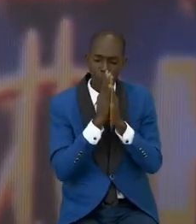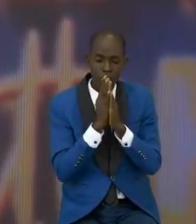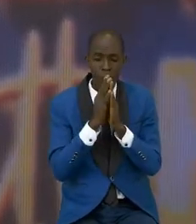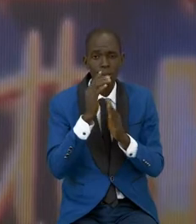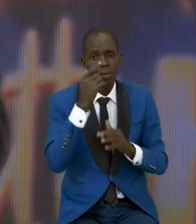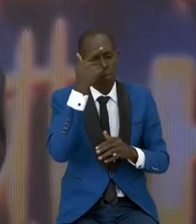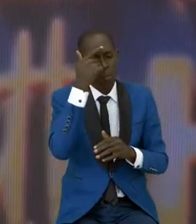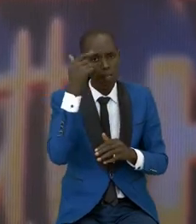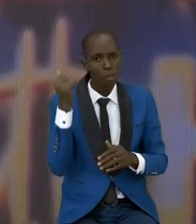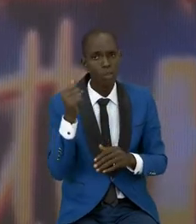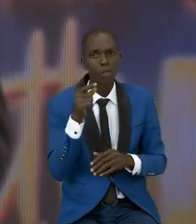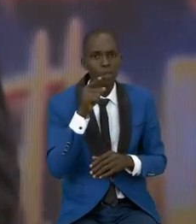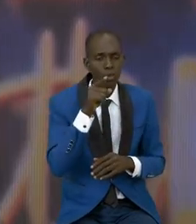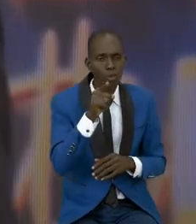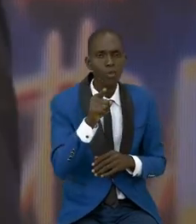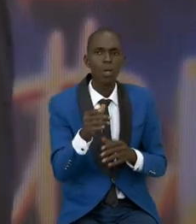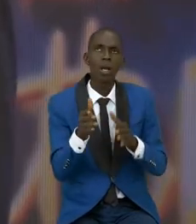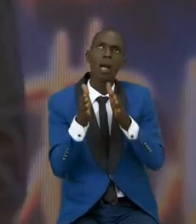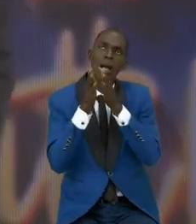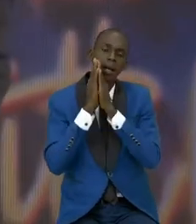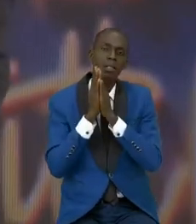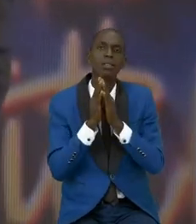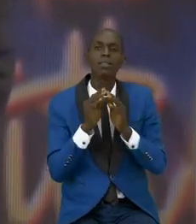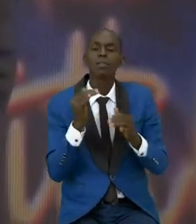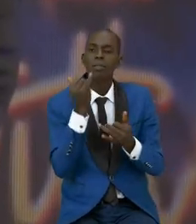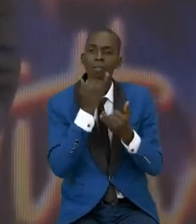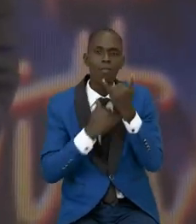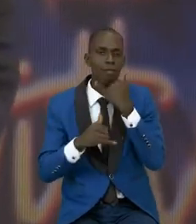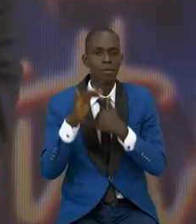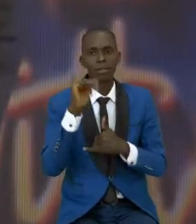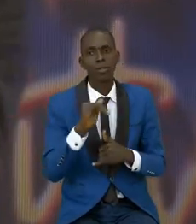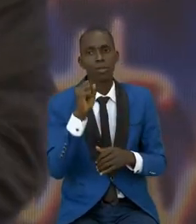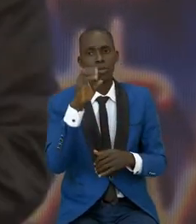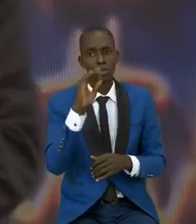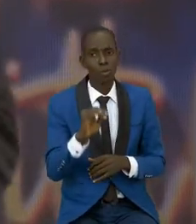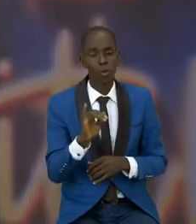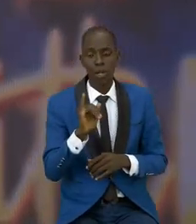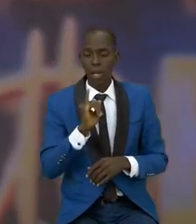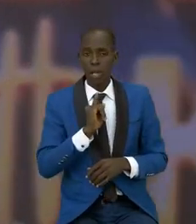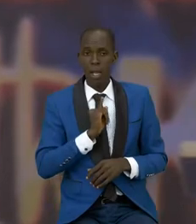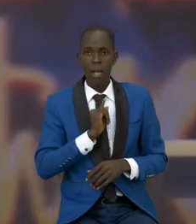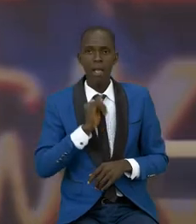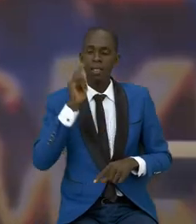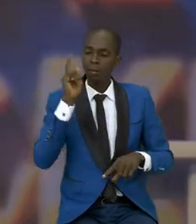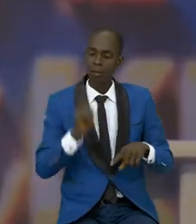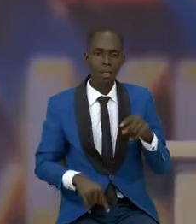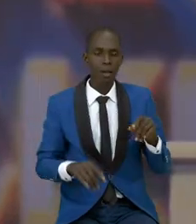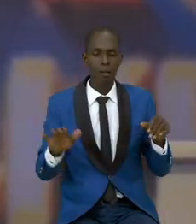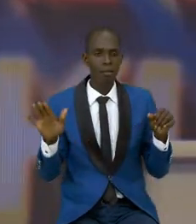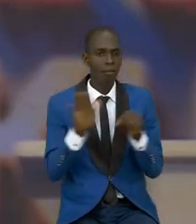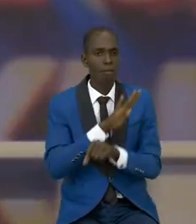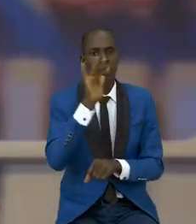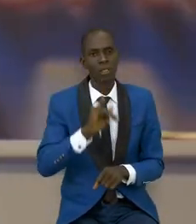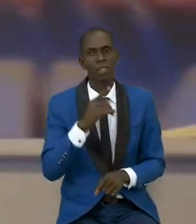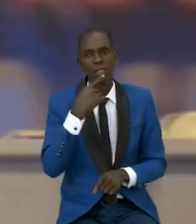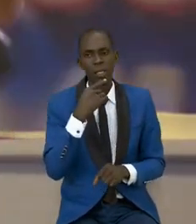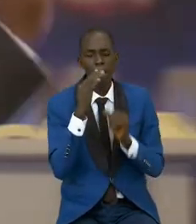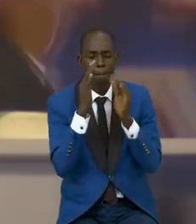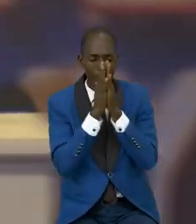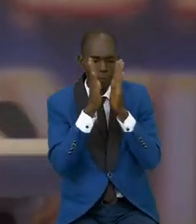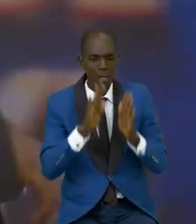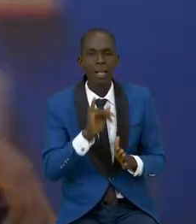because you ask amiss. So I cannot fully say prayer is the key. What kind